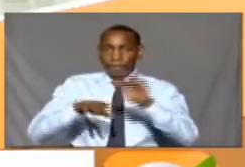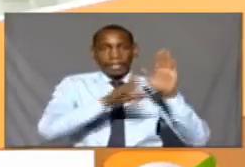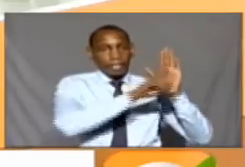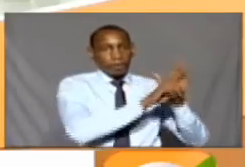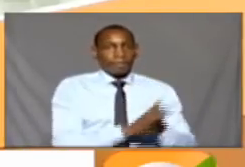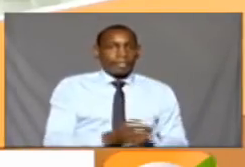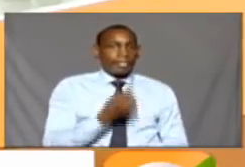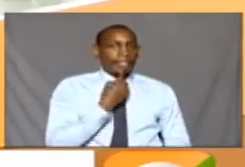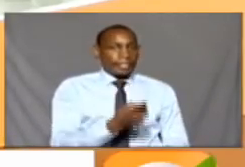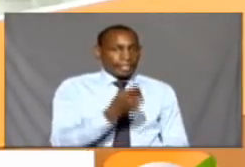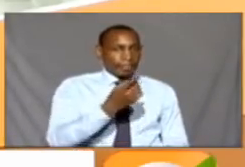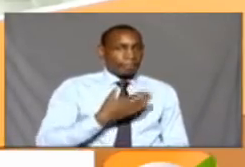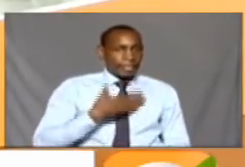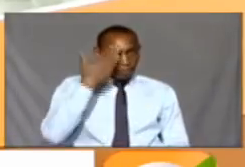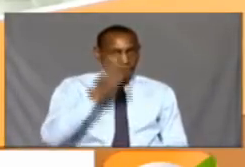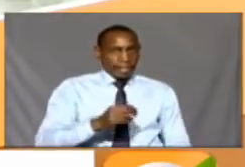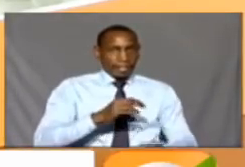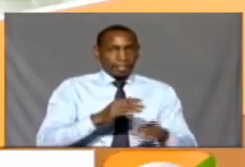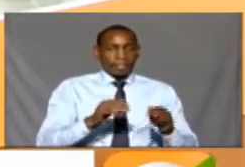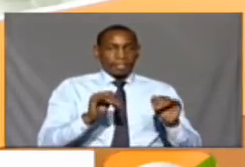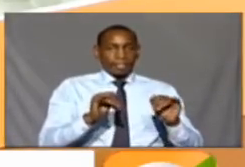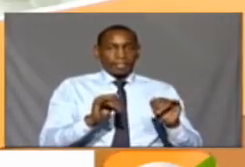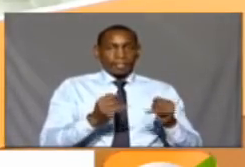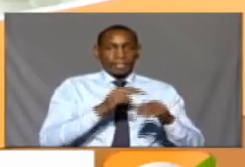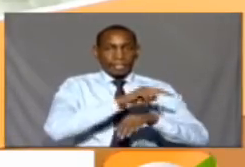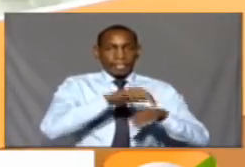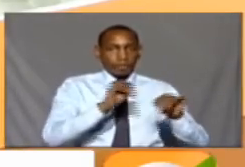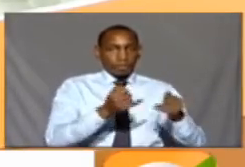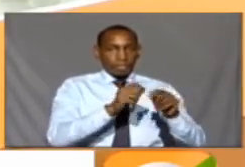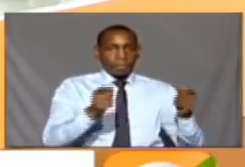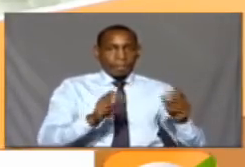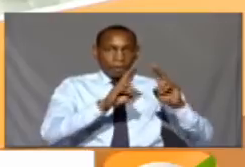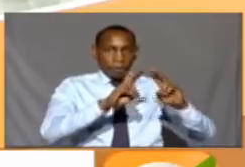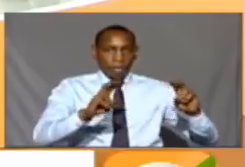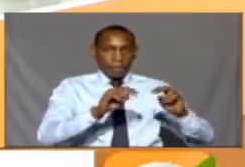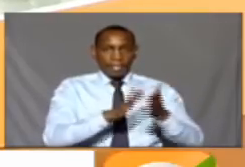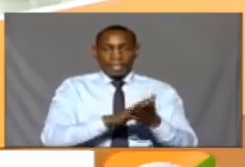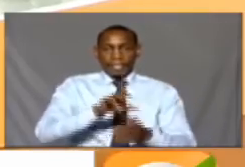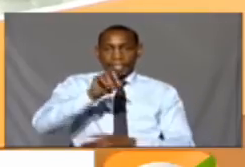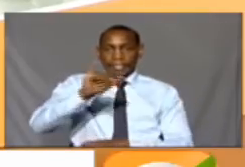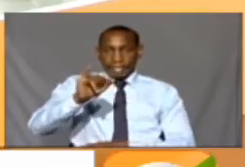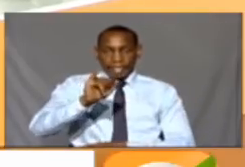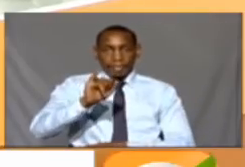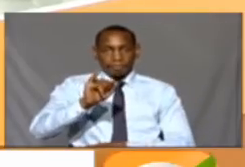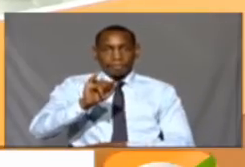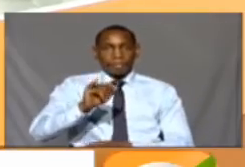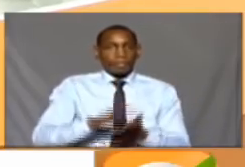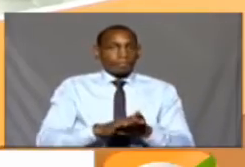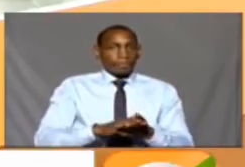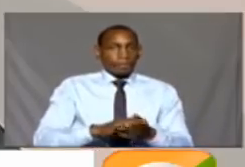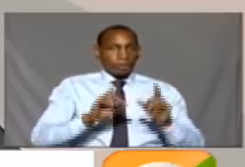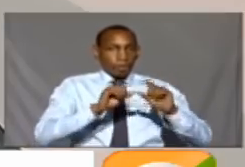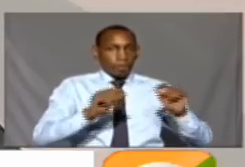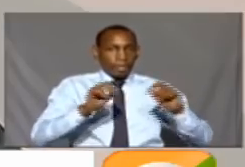did the Daily Nation allege that the DCI was looking for you? To get clarification on what you were doing in December, in